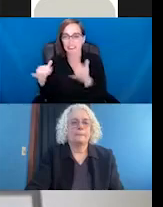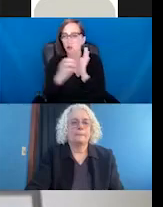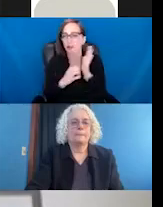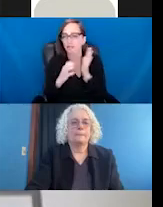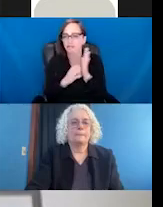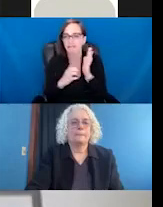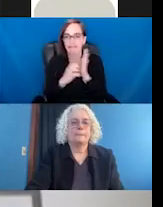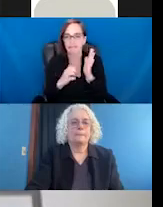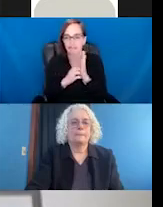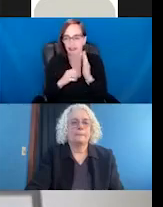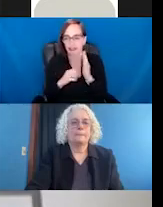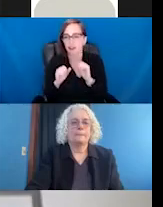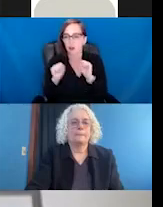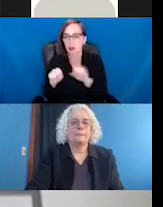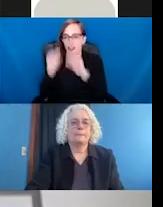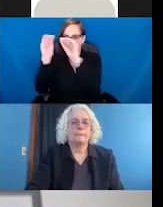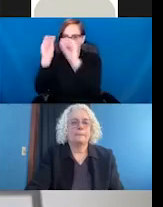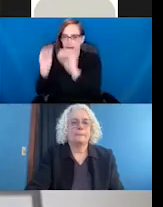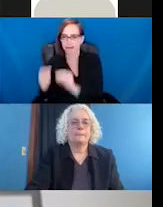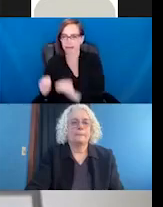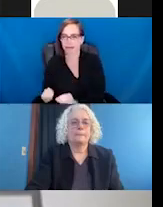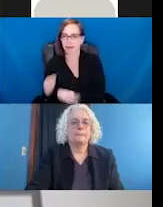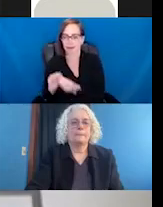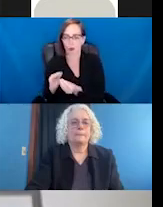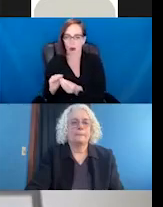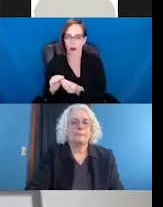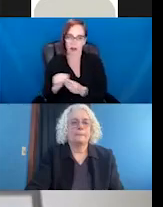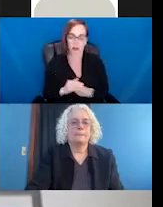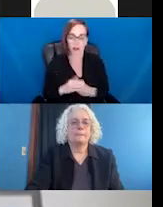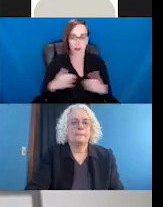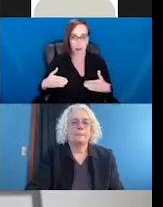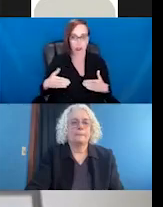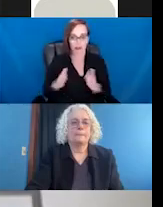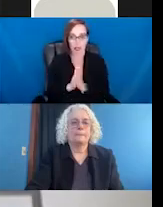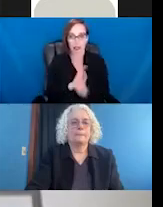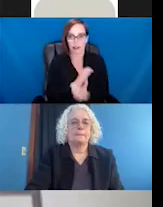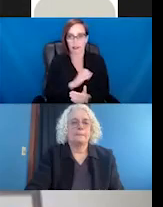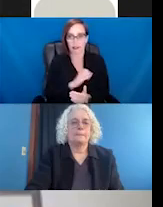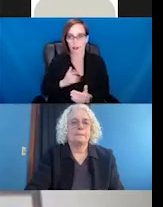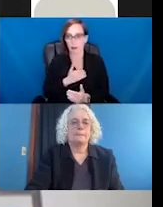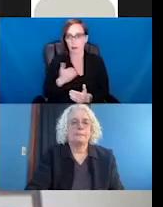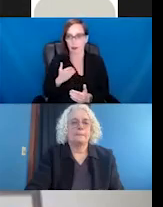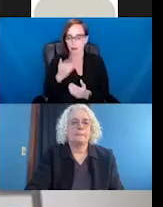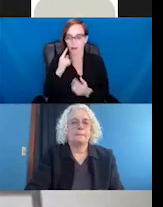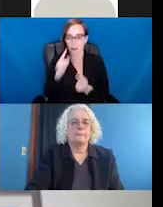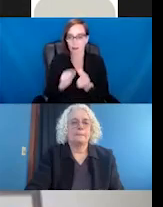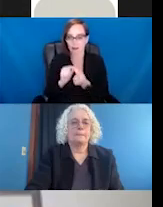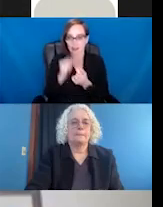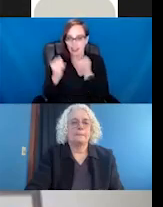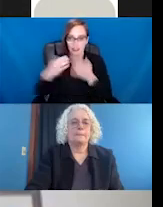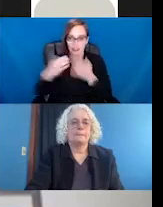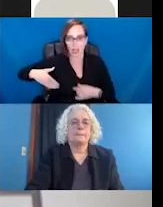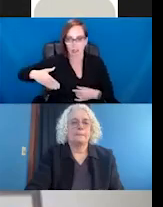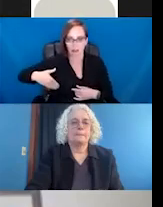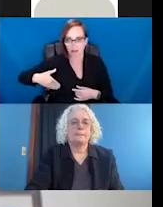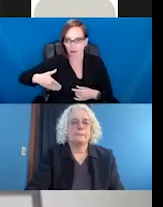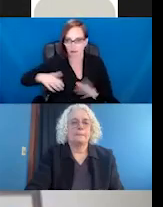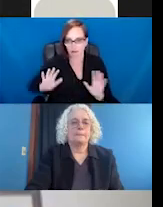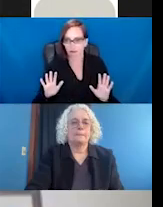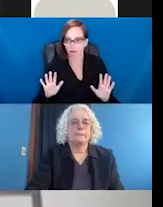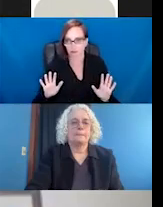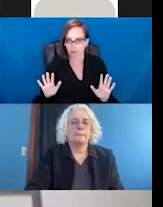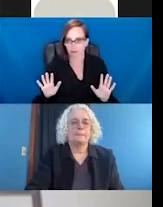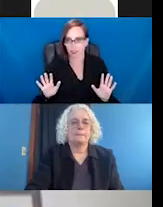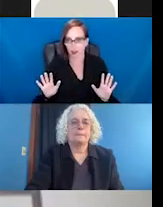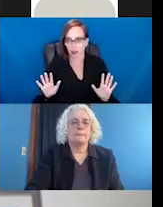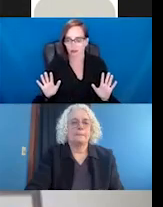filled in quite a bit. And I mean, we haven't asked council members, hey, what are your specific ideas in the small groups yet? So there's a lot